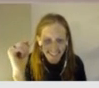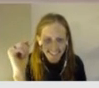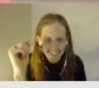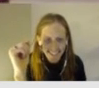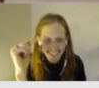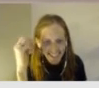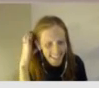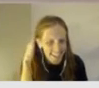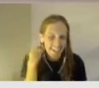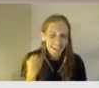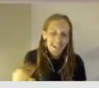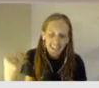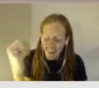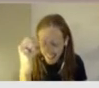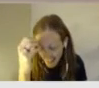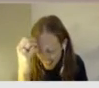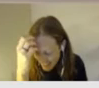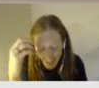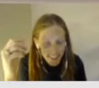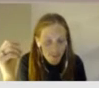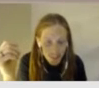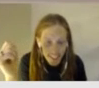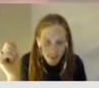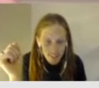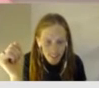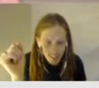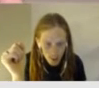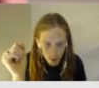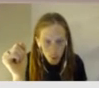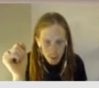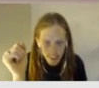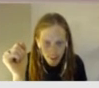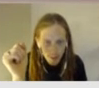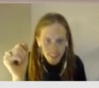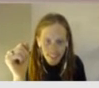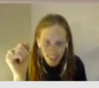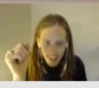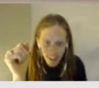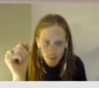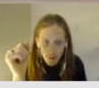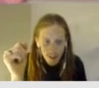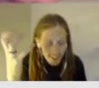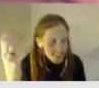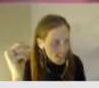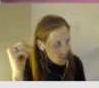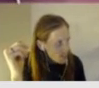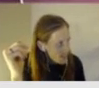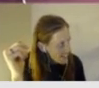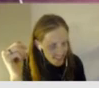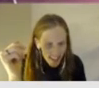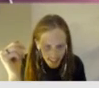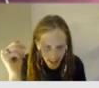people to death over it. So no, that's all. I think Fuji cameras are gorgeous cameras. They are. Just in terms